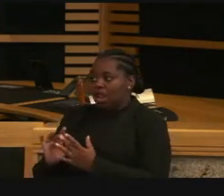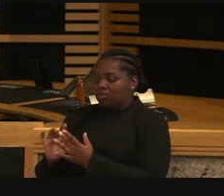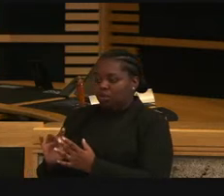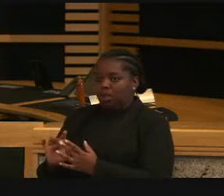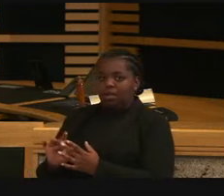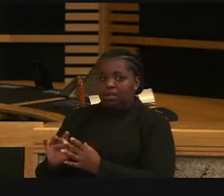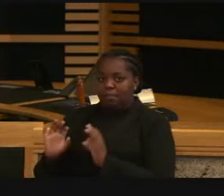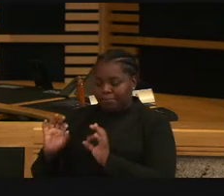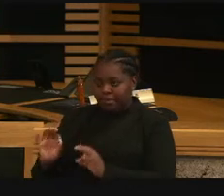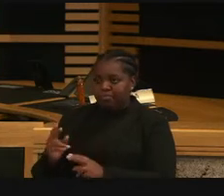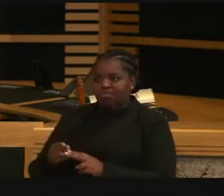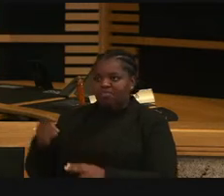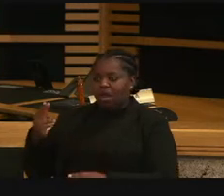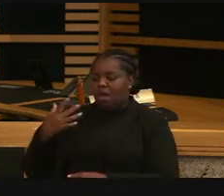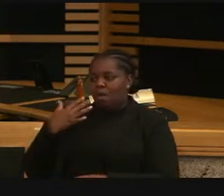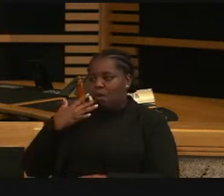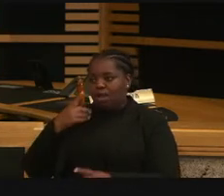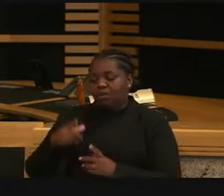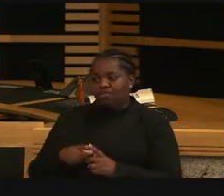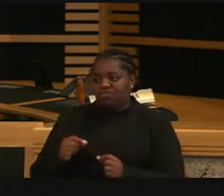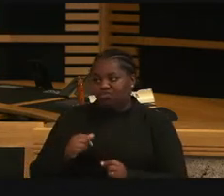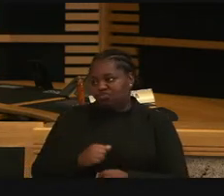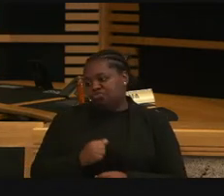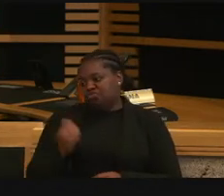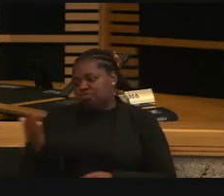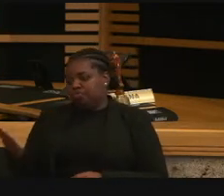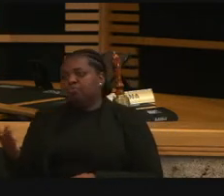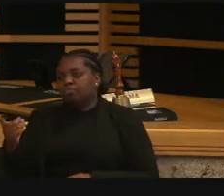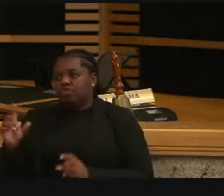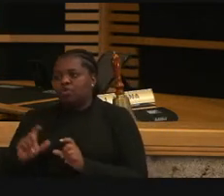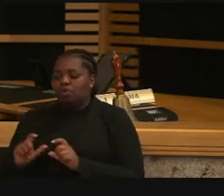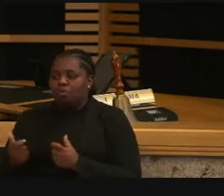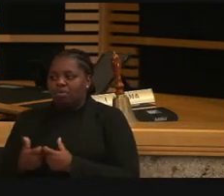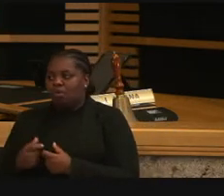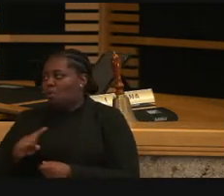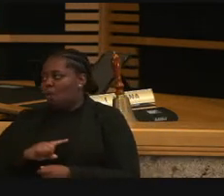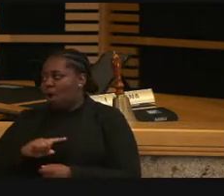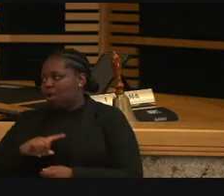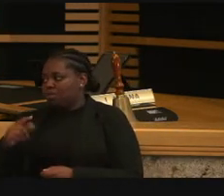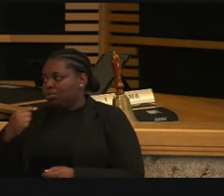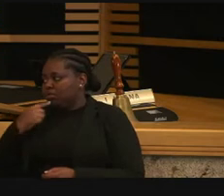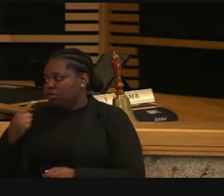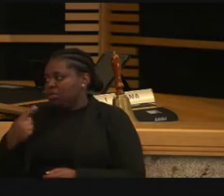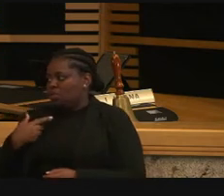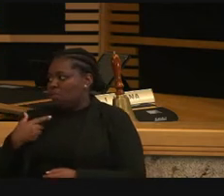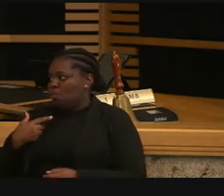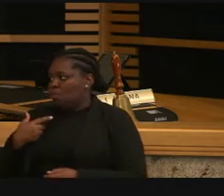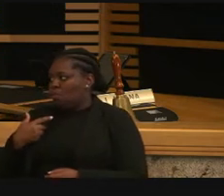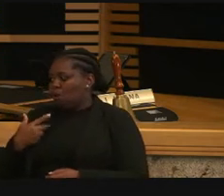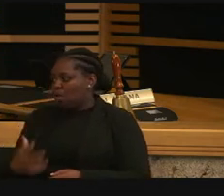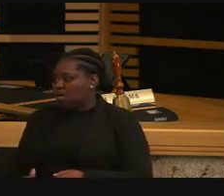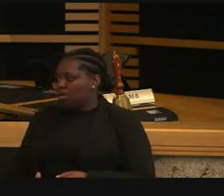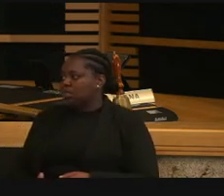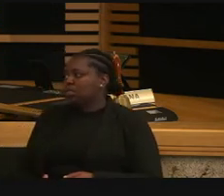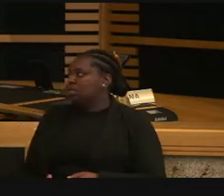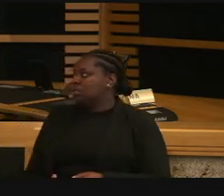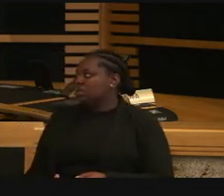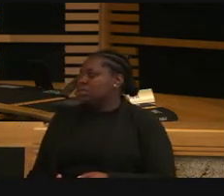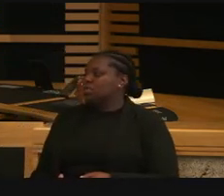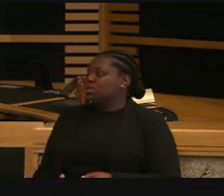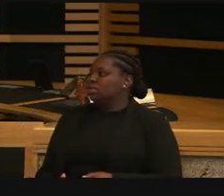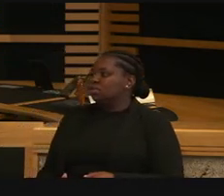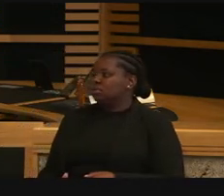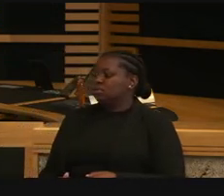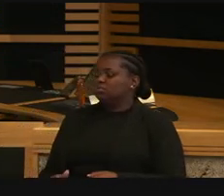be finalized and submitted to the committee to avoid working in a piecemeal